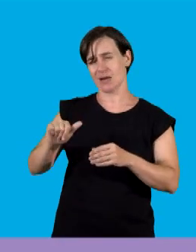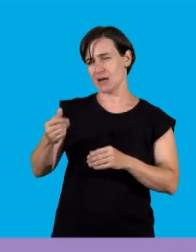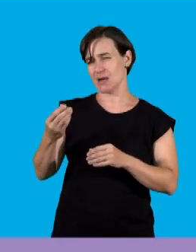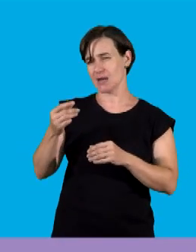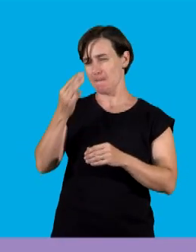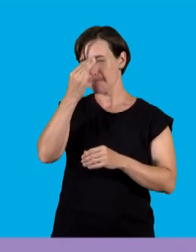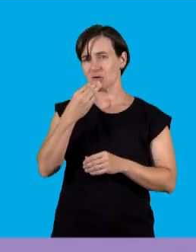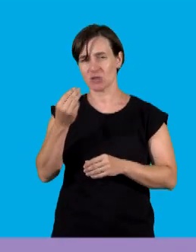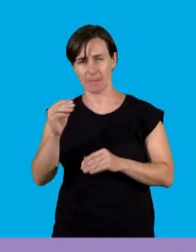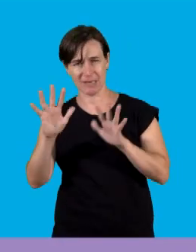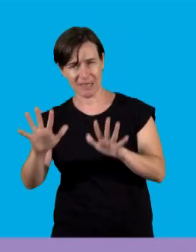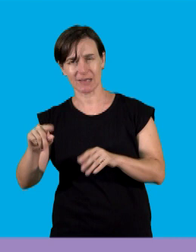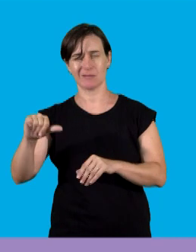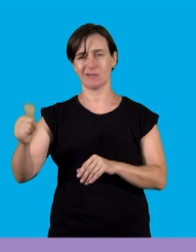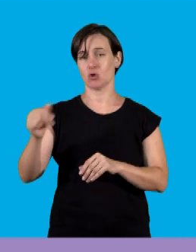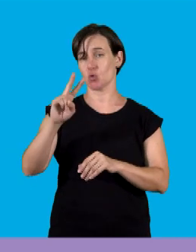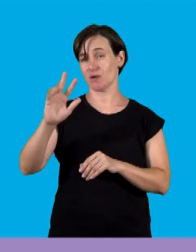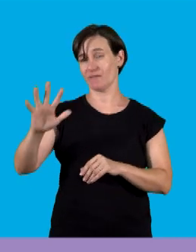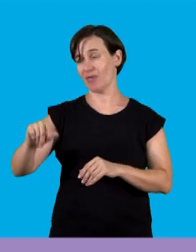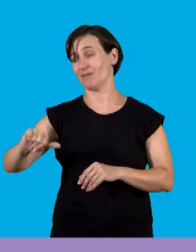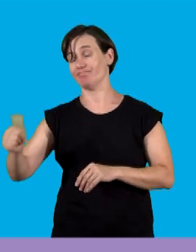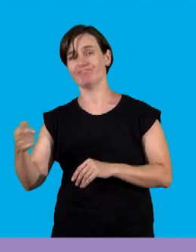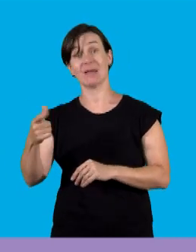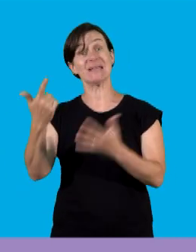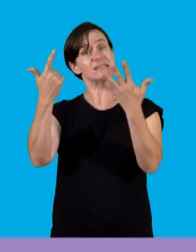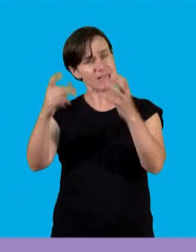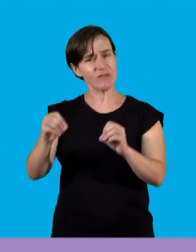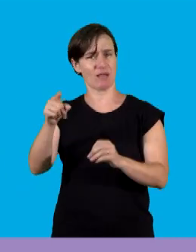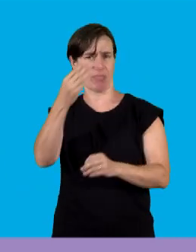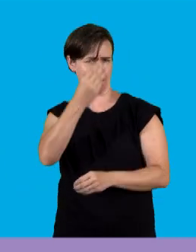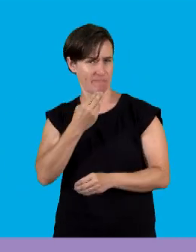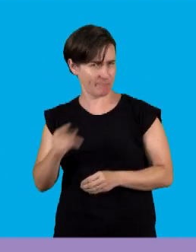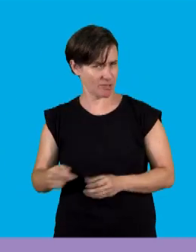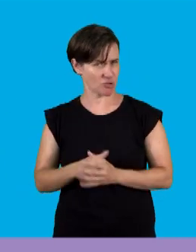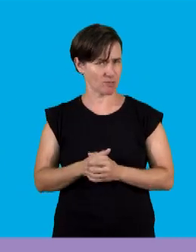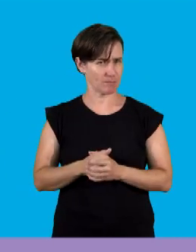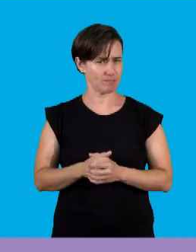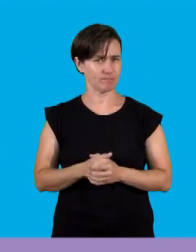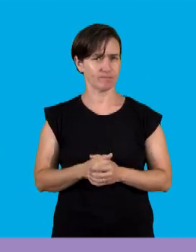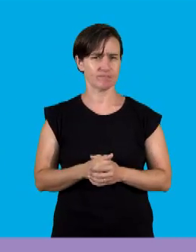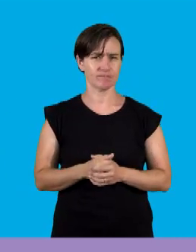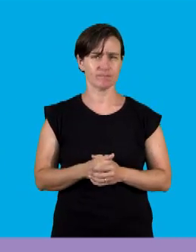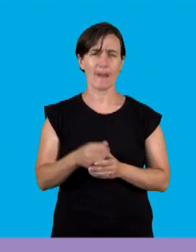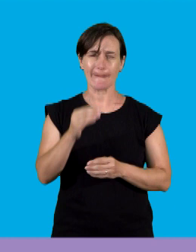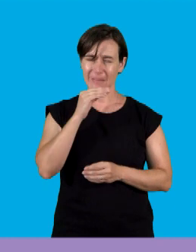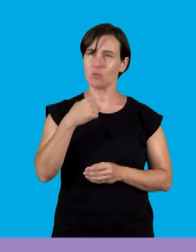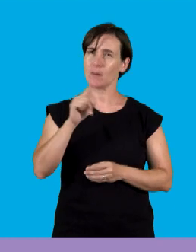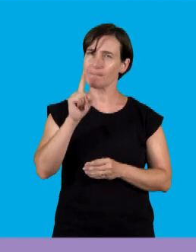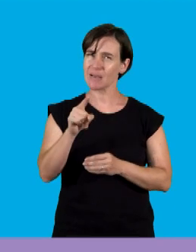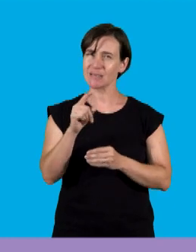down the 10th term, the 25th term, and the 70th term, we need to find